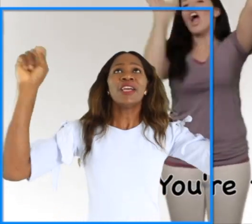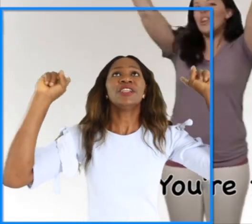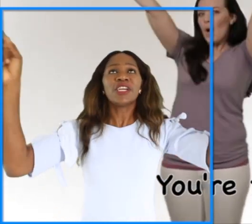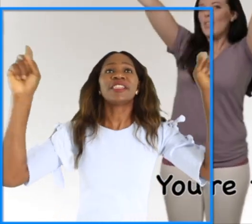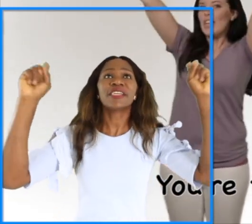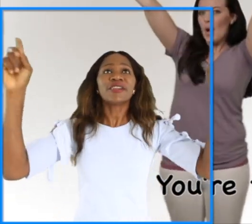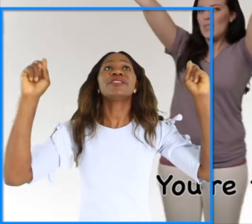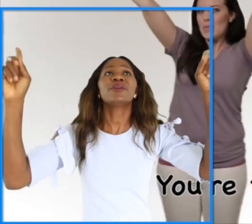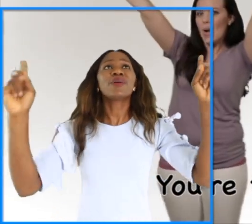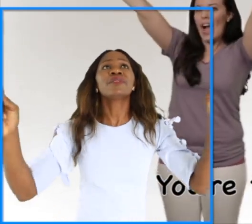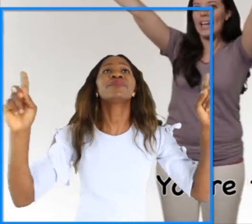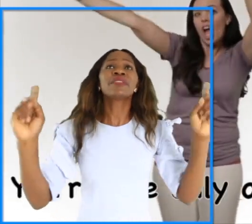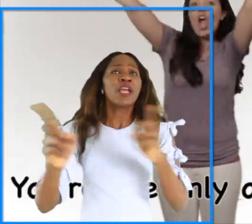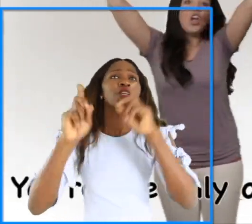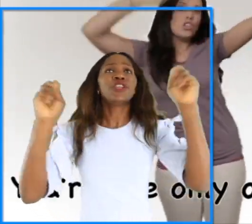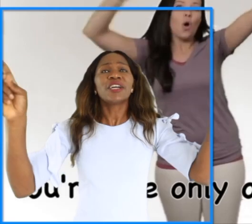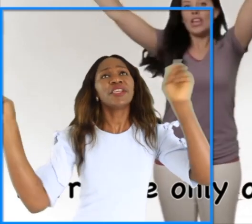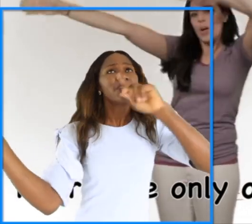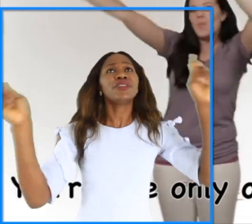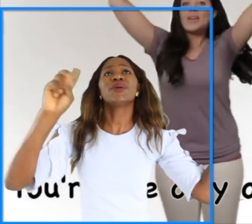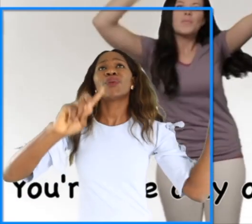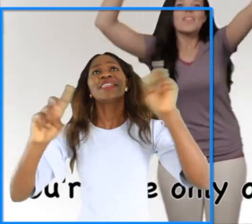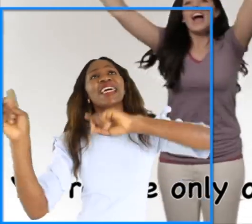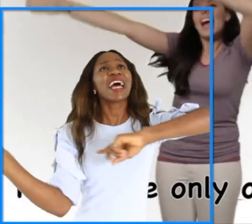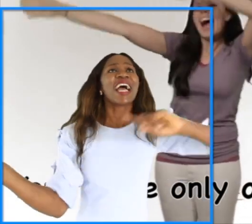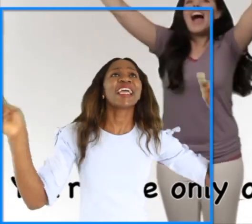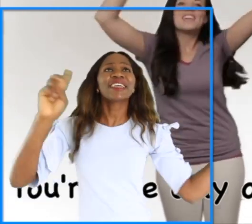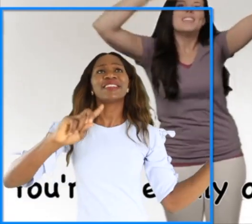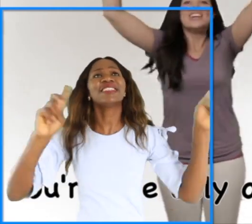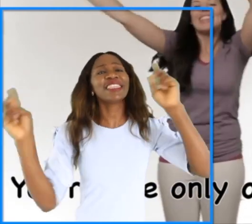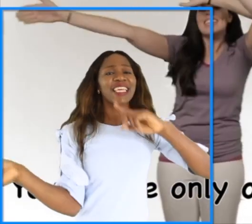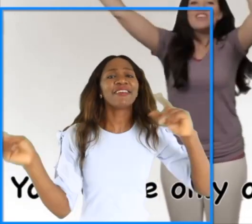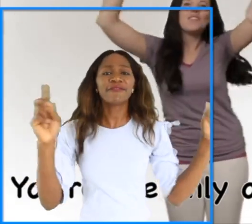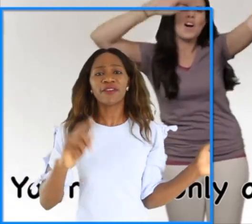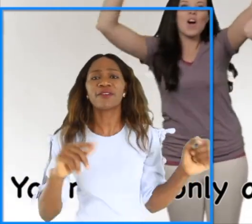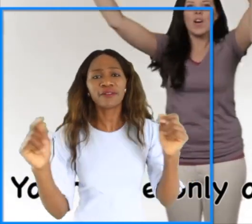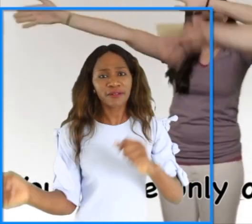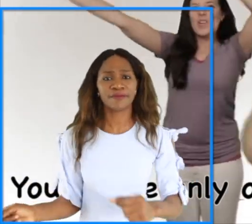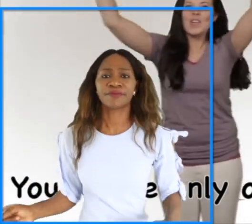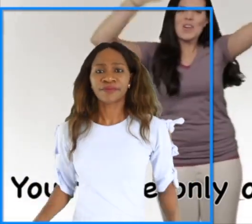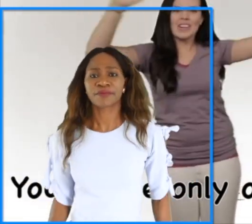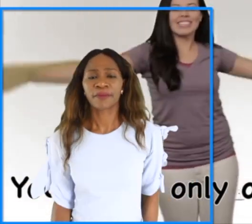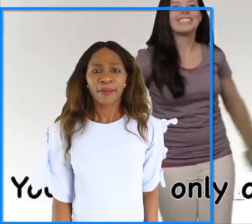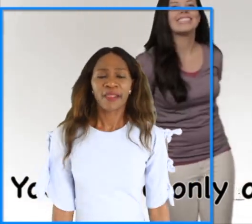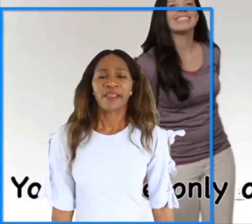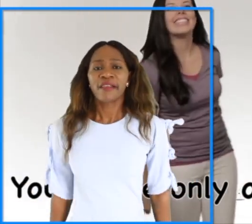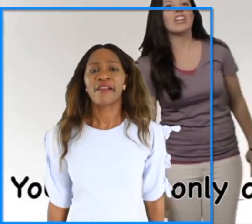one, you're the only one. You're the only one that I could live for.